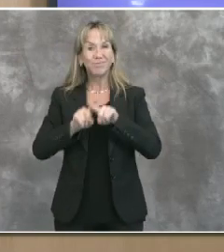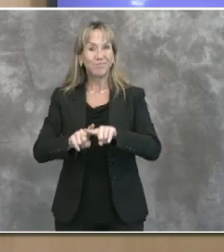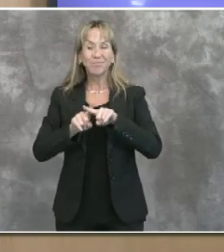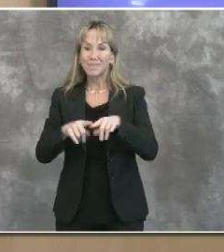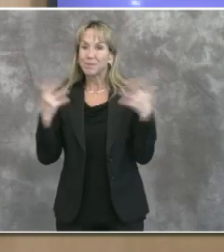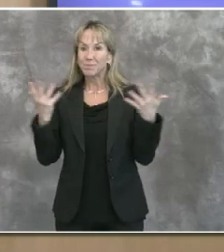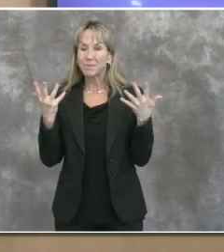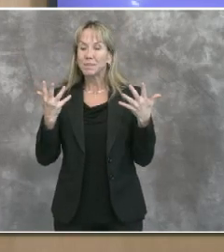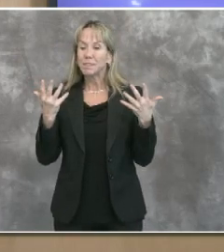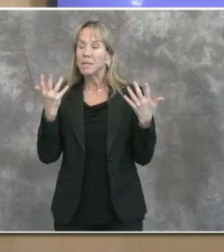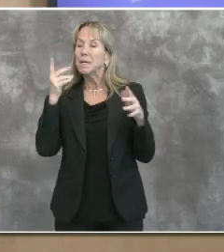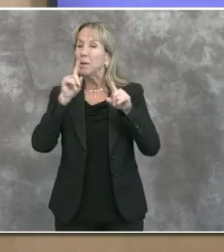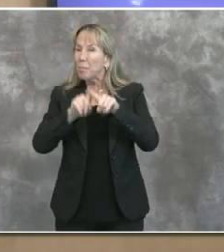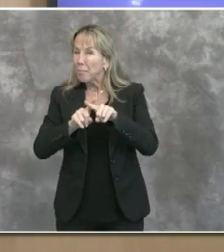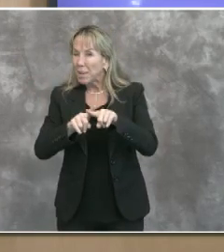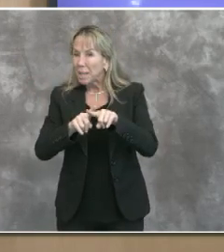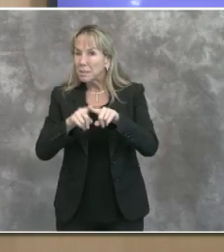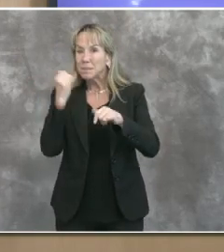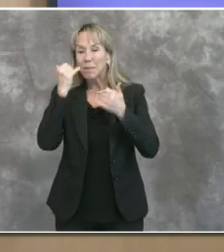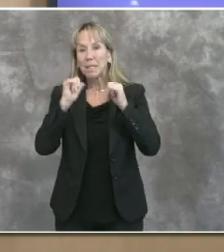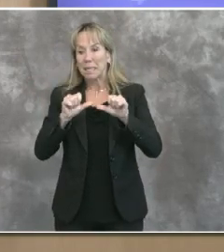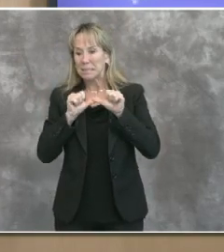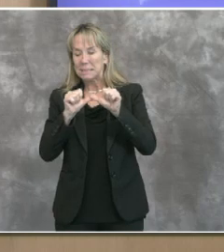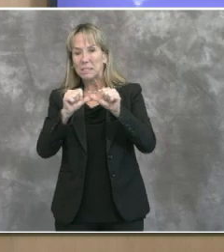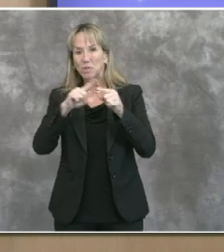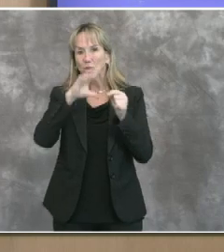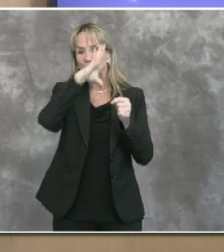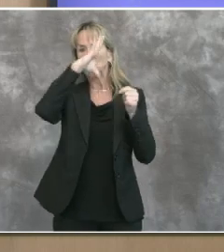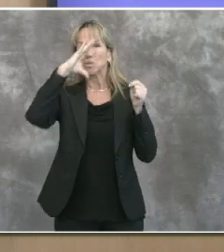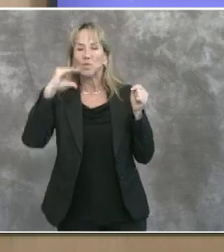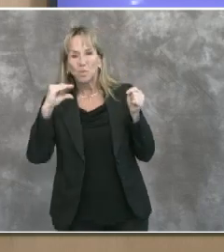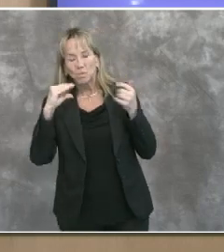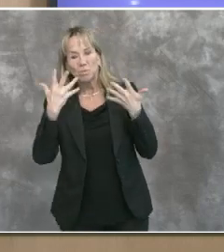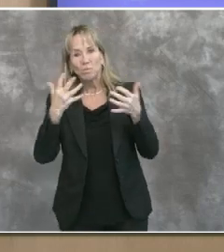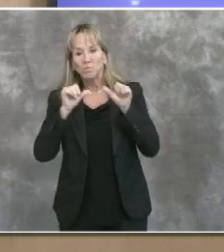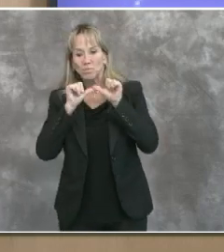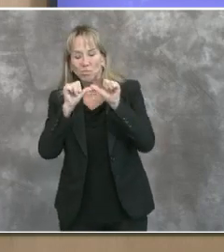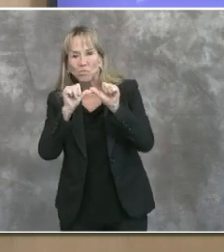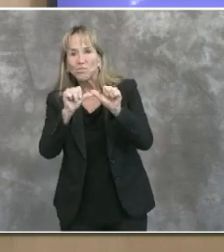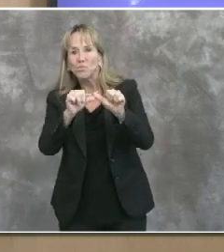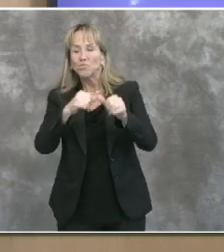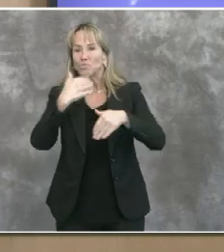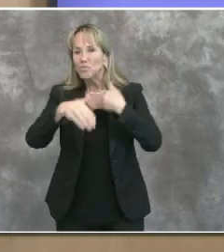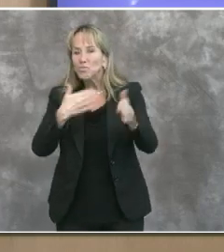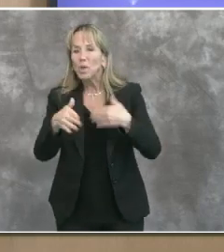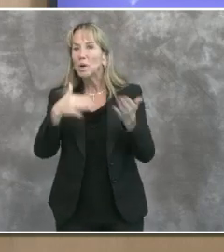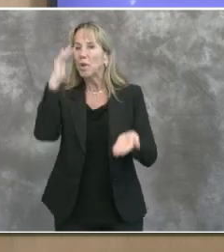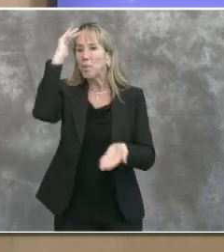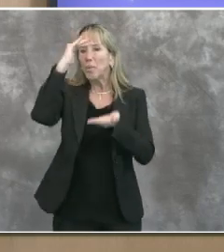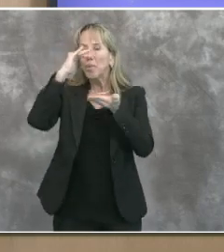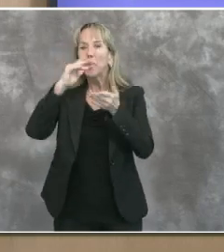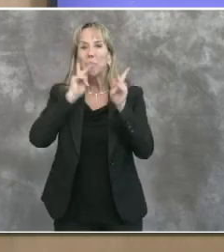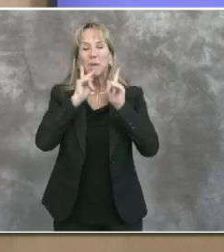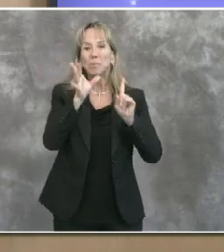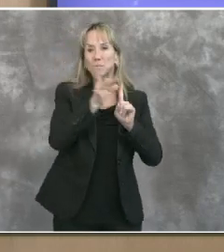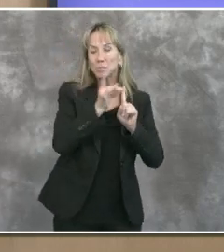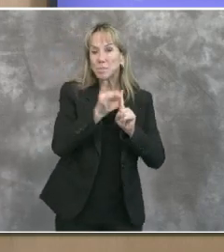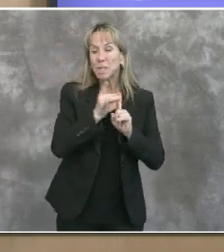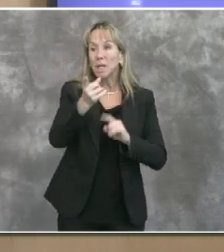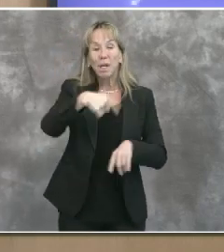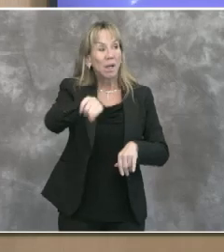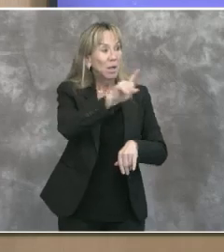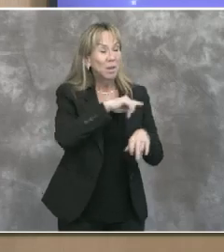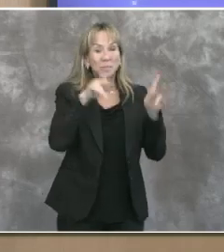our ability to have continued progress, to have continued sustained flattening of the curve, to have continued commitment from the